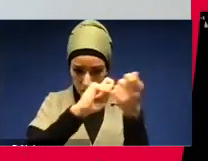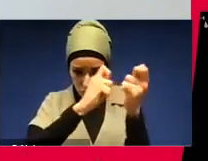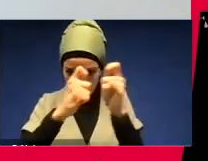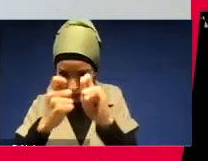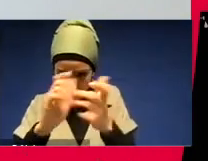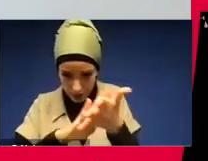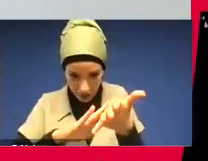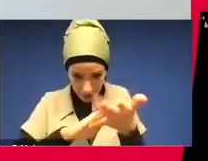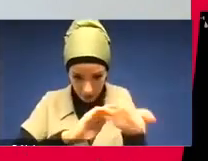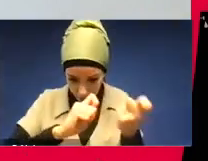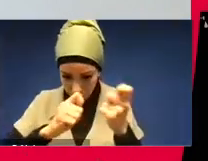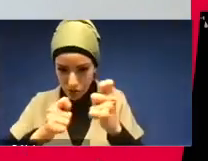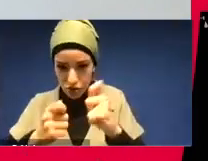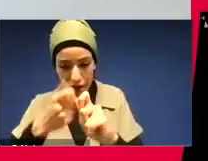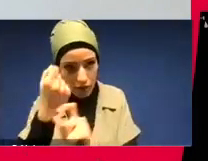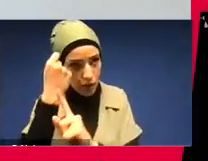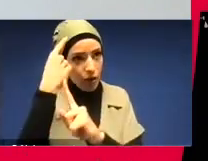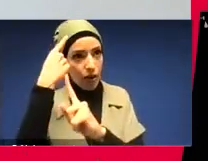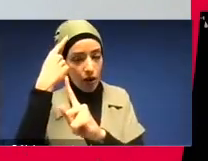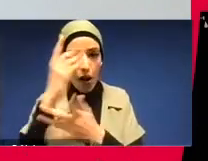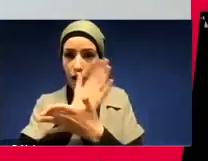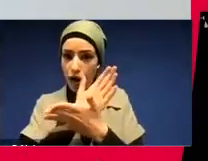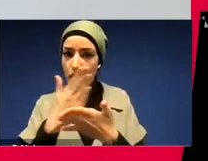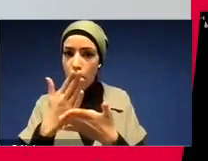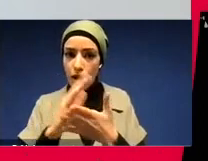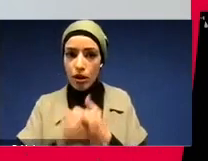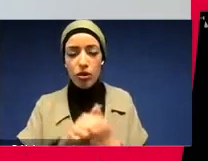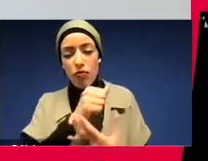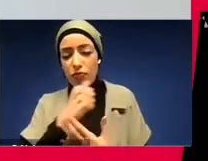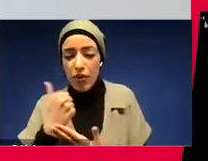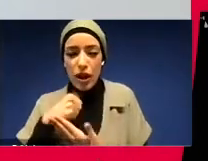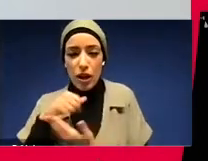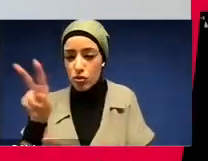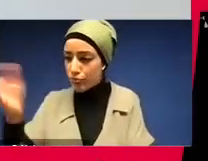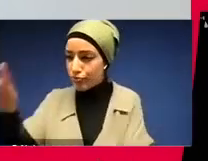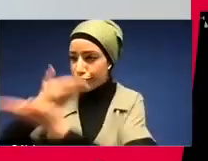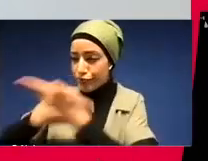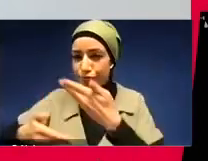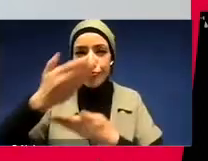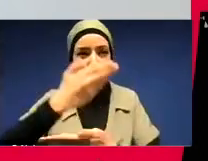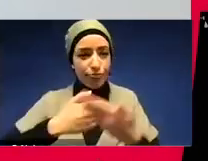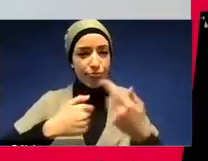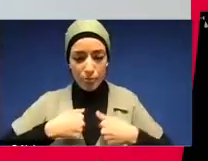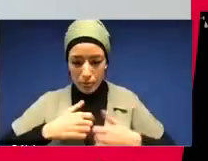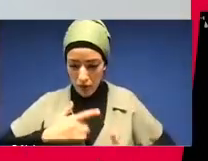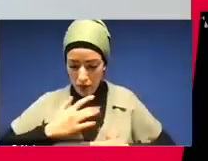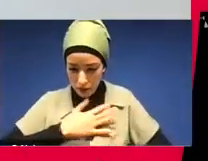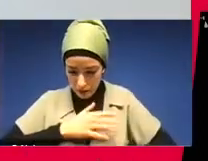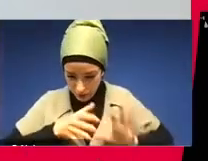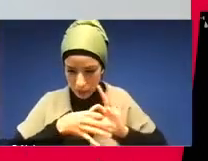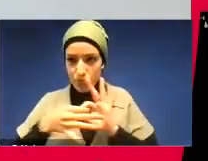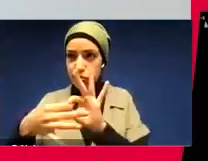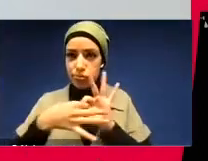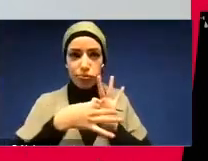redefining it together. So it was really nice to hear everything, because I just related so much to what's being said. And I think